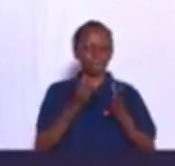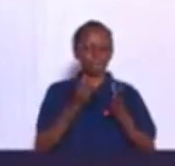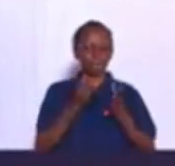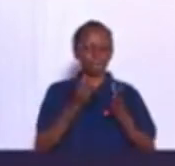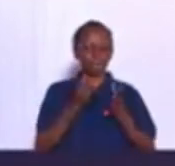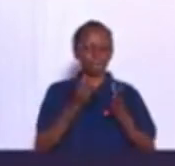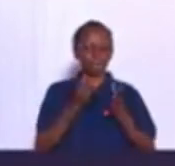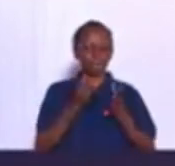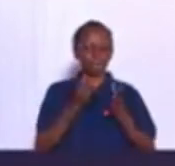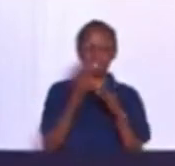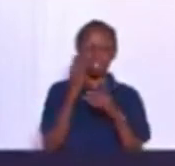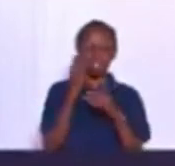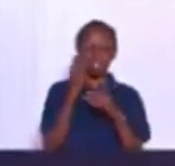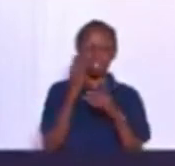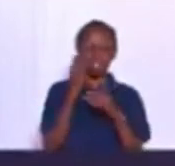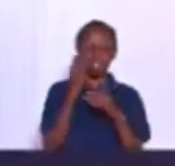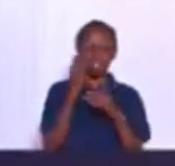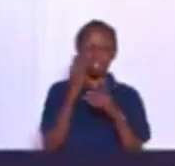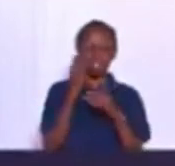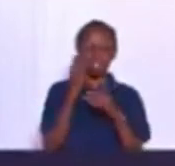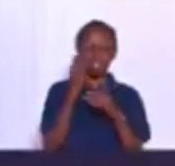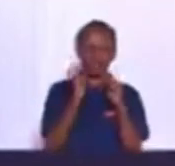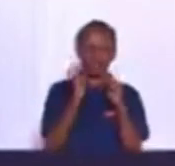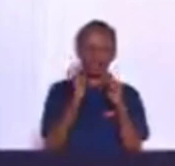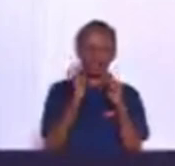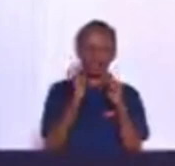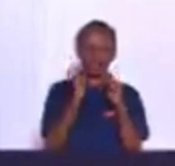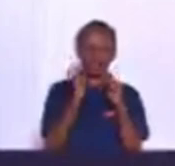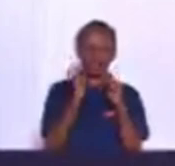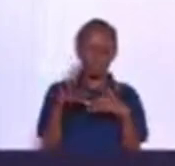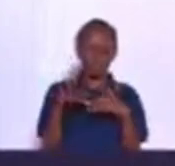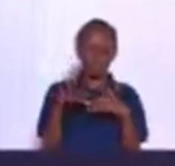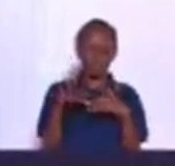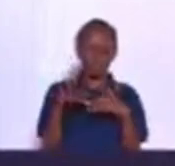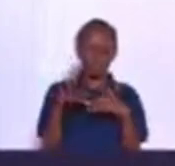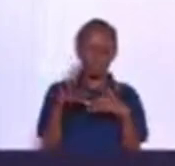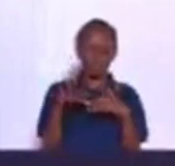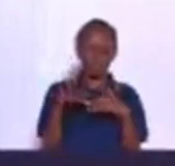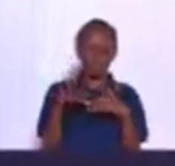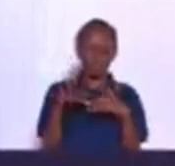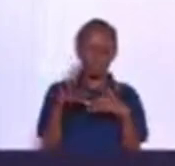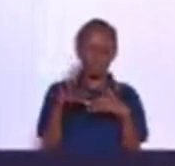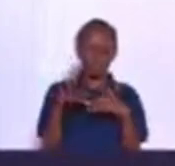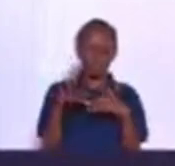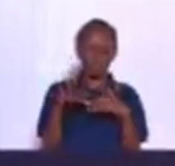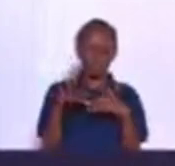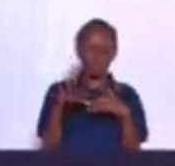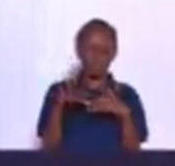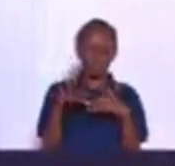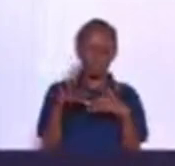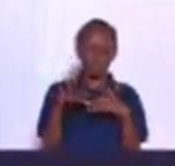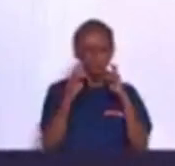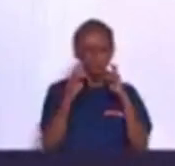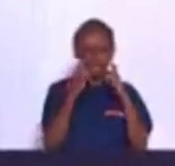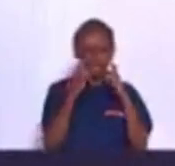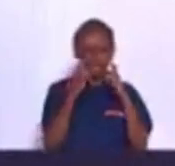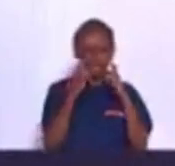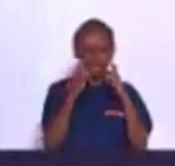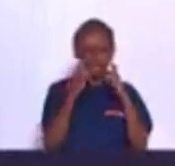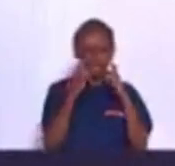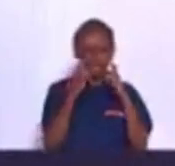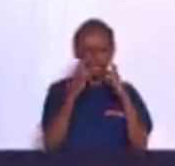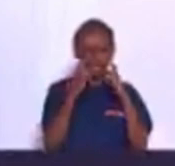is going through the pain of divorce. You know how sin has damaged our